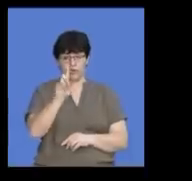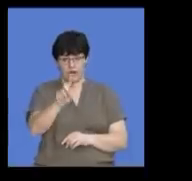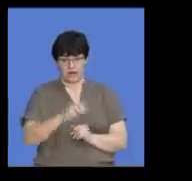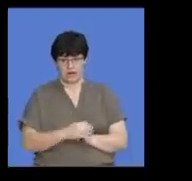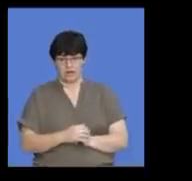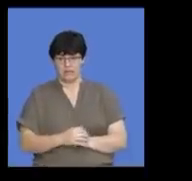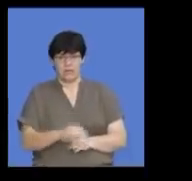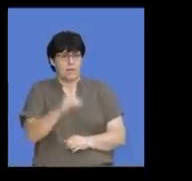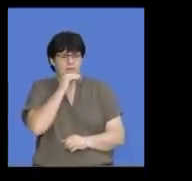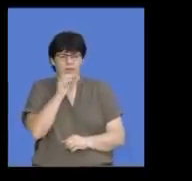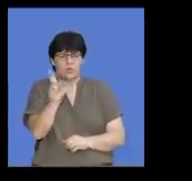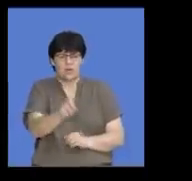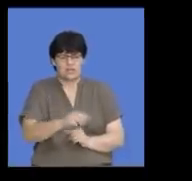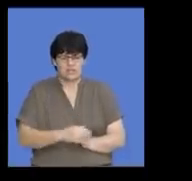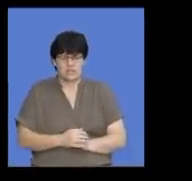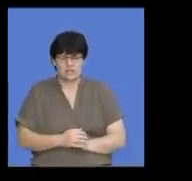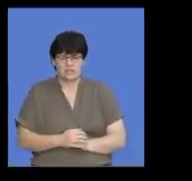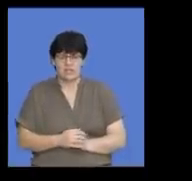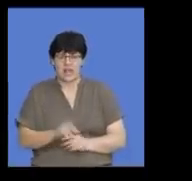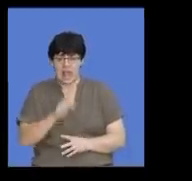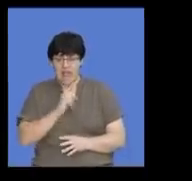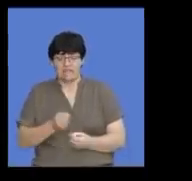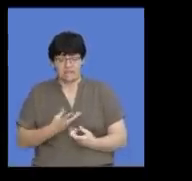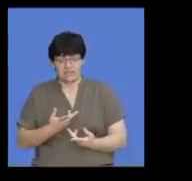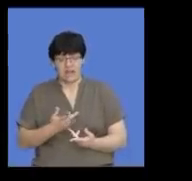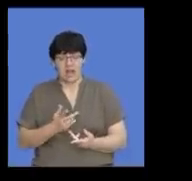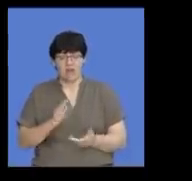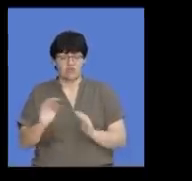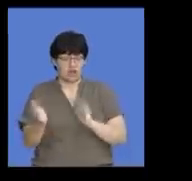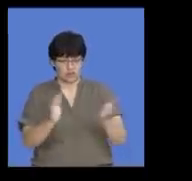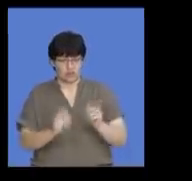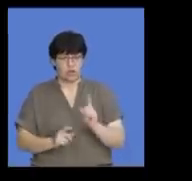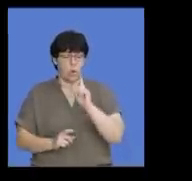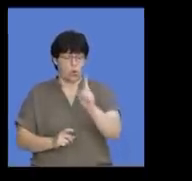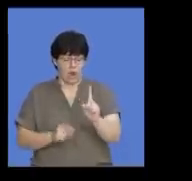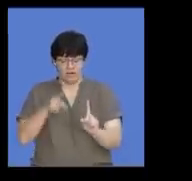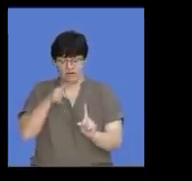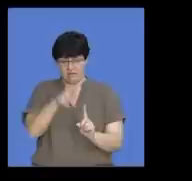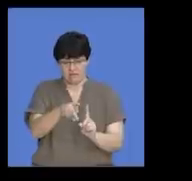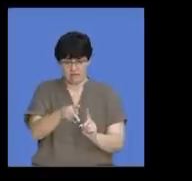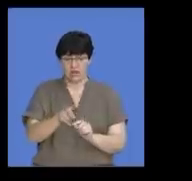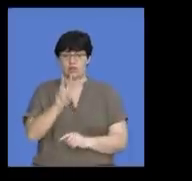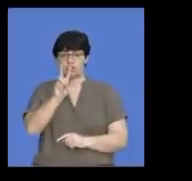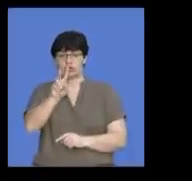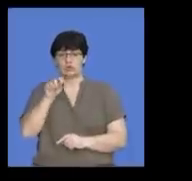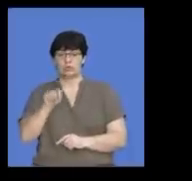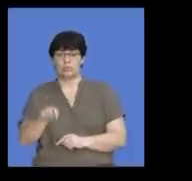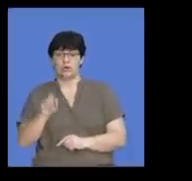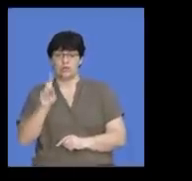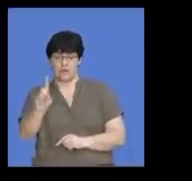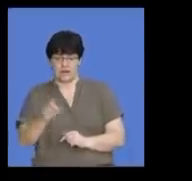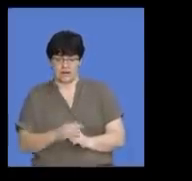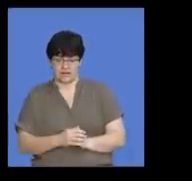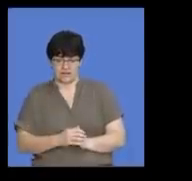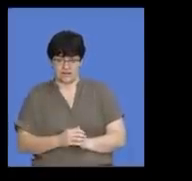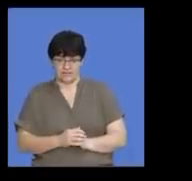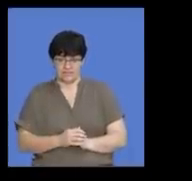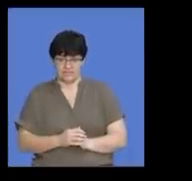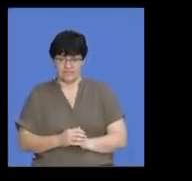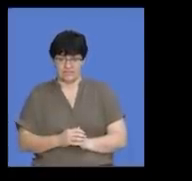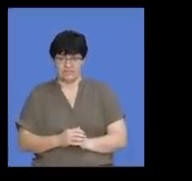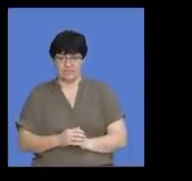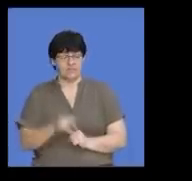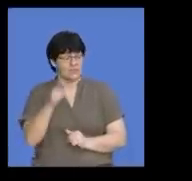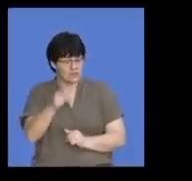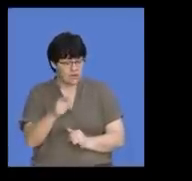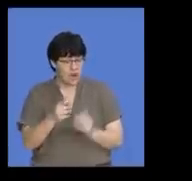What does this mean? When I'm expressing it as a ratio, 1 is to 2.1. So,